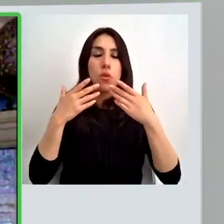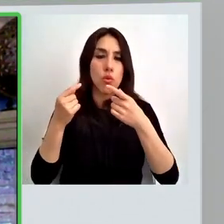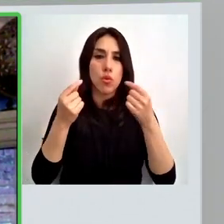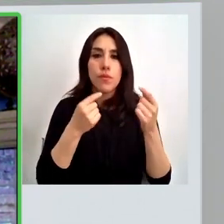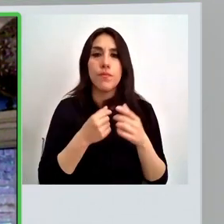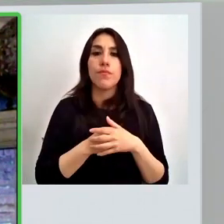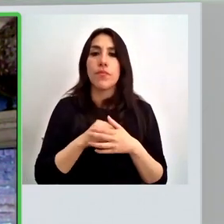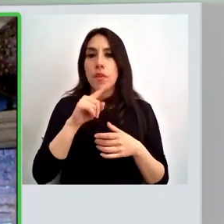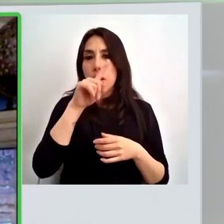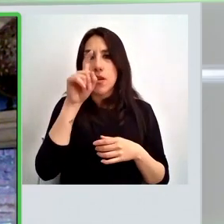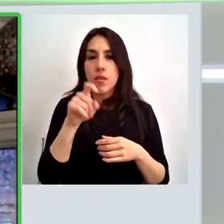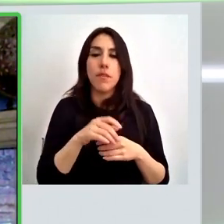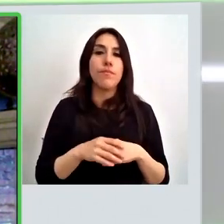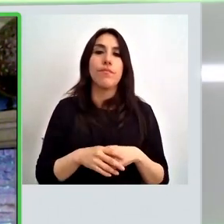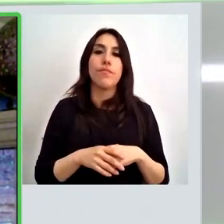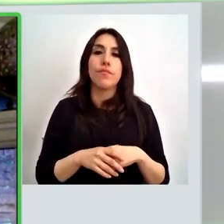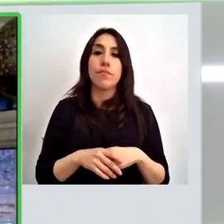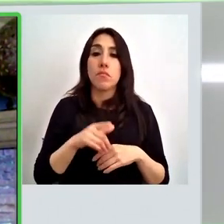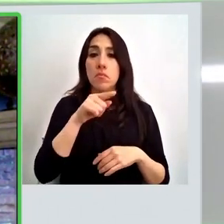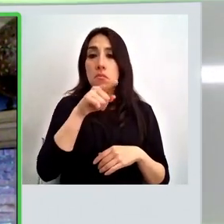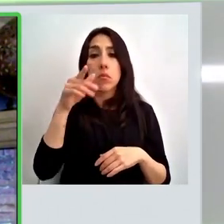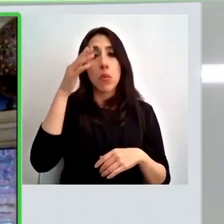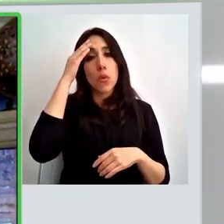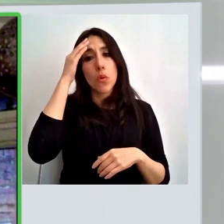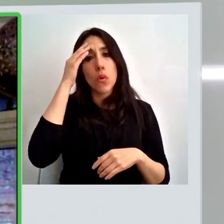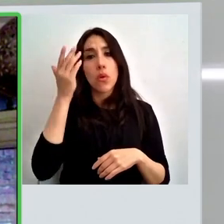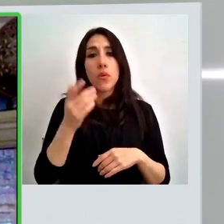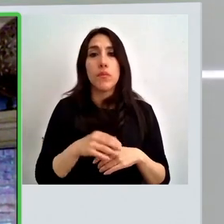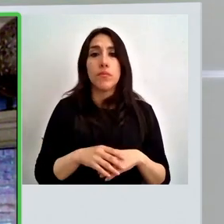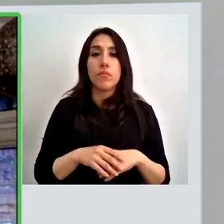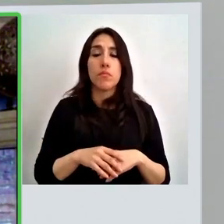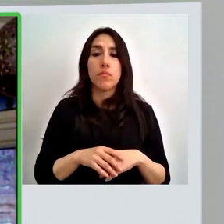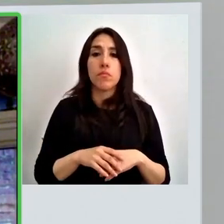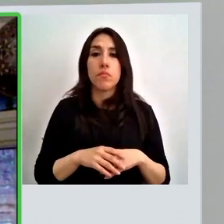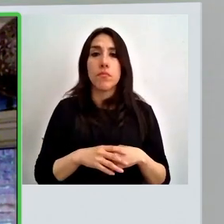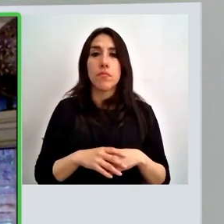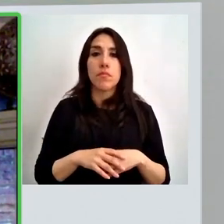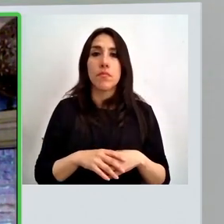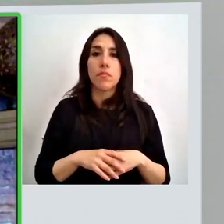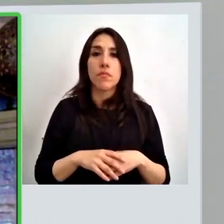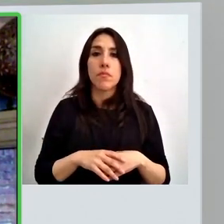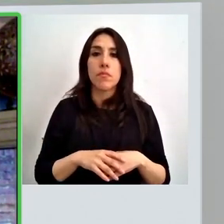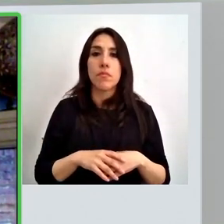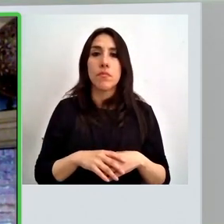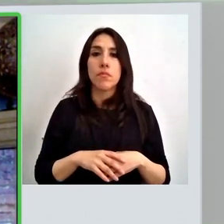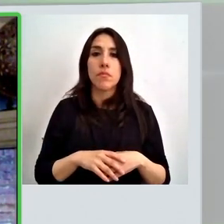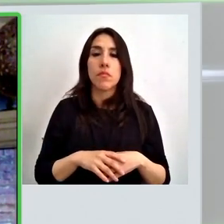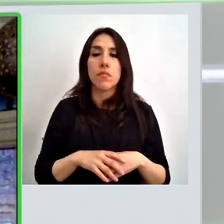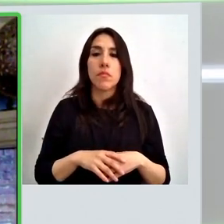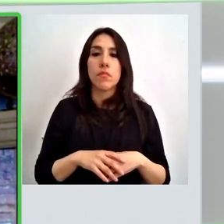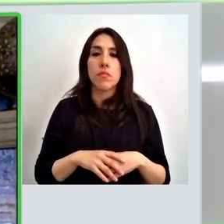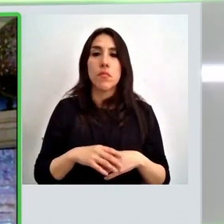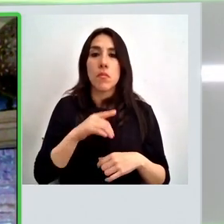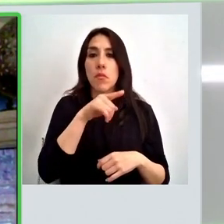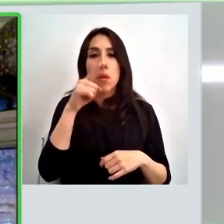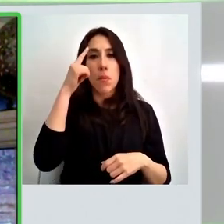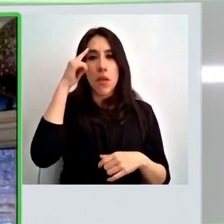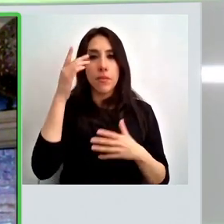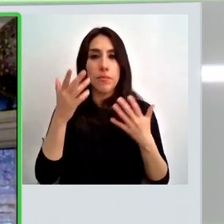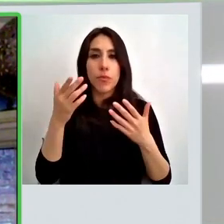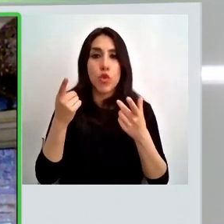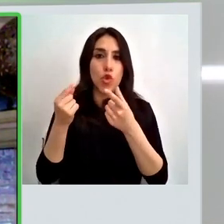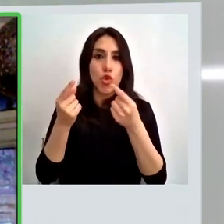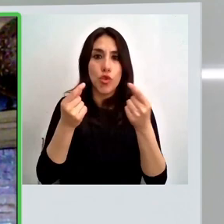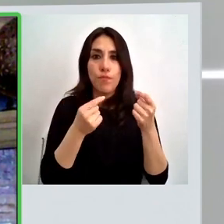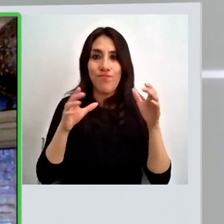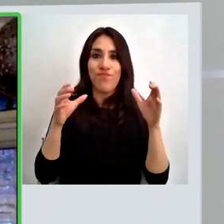do, and it's fantastic that you may be thinking about setting up an employee resource group. We work with many hundreds of